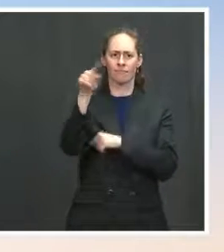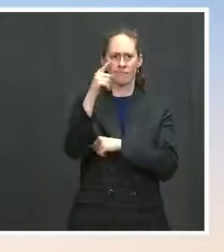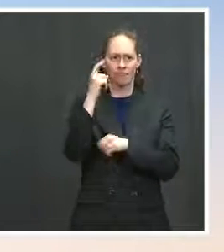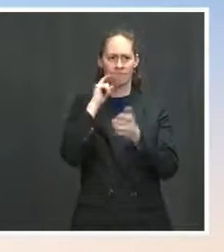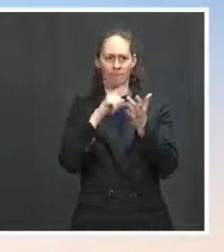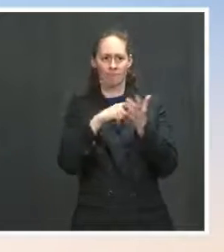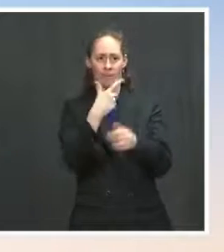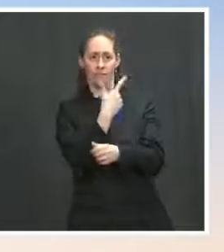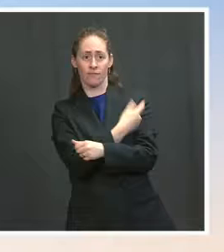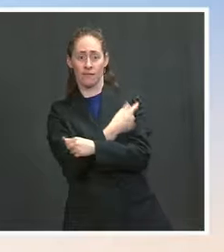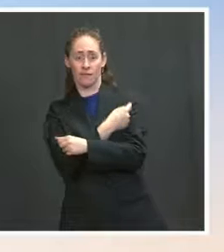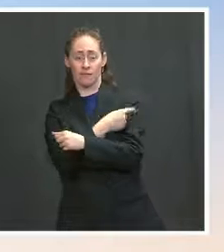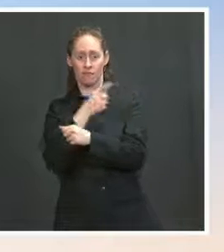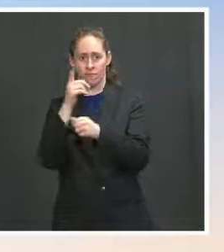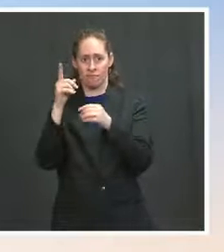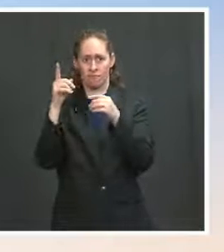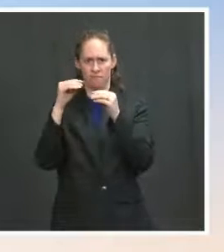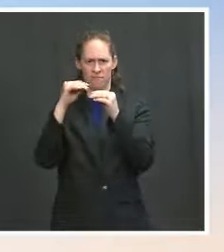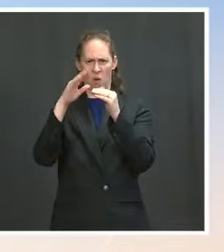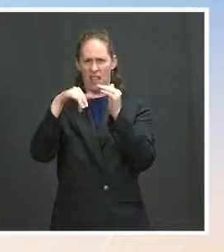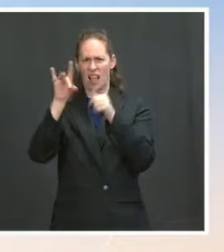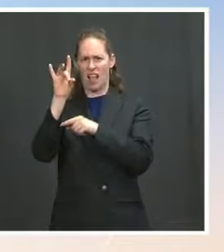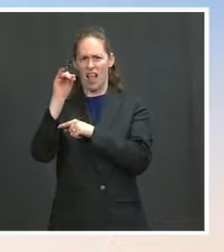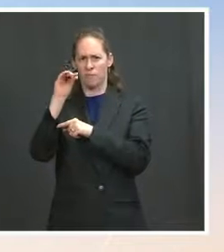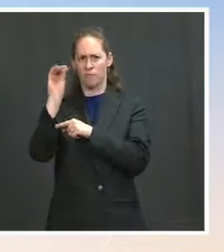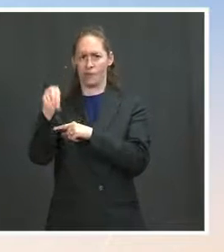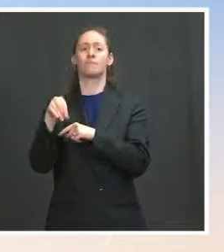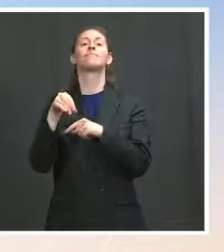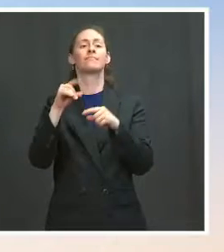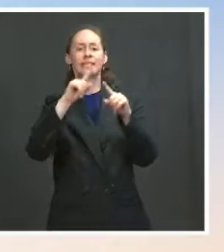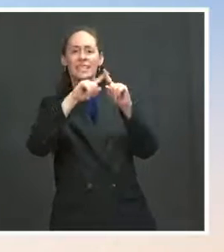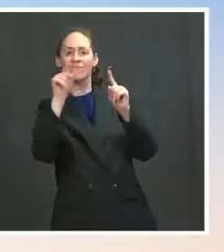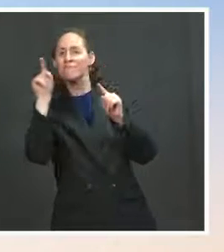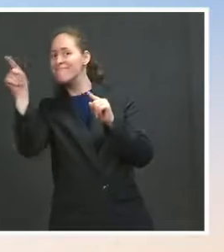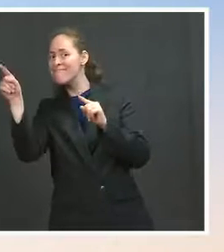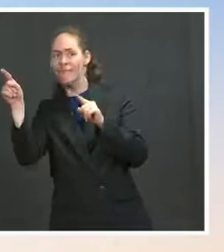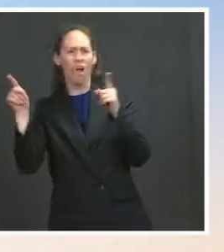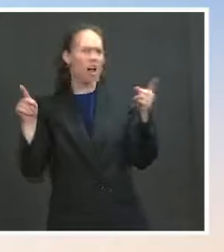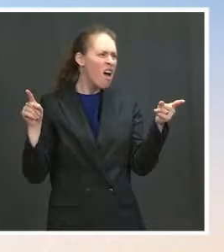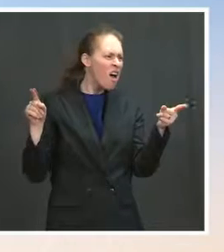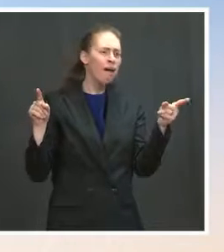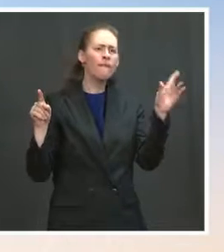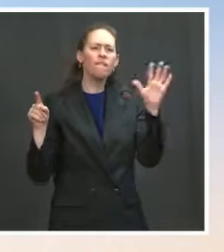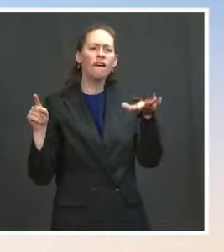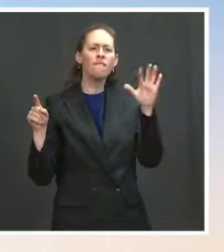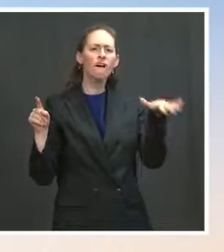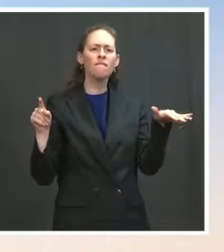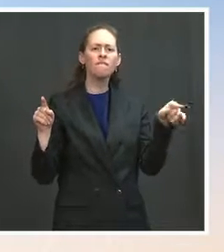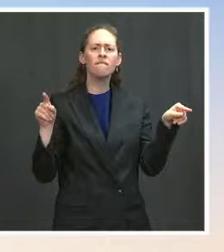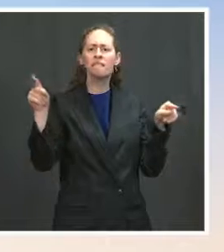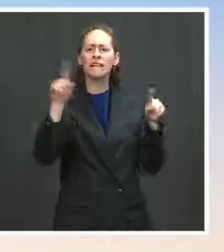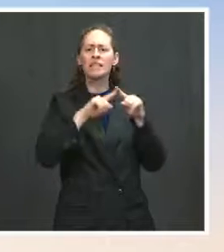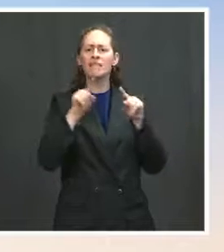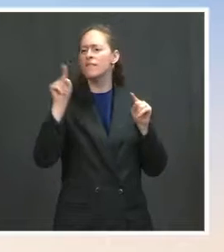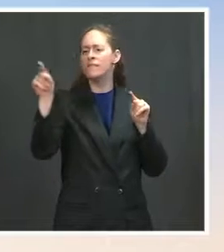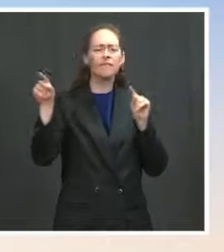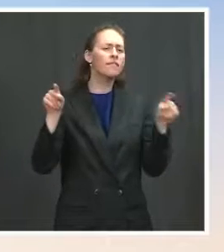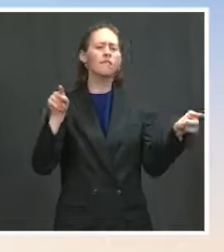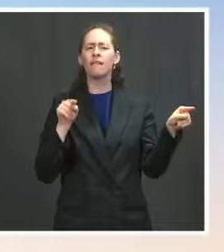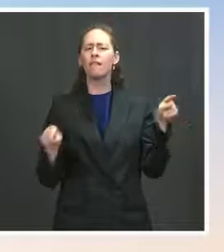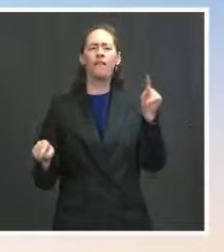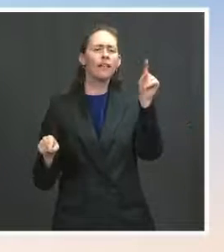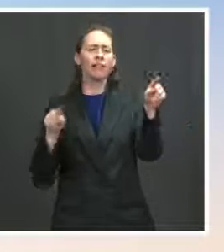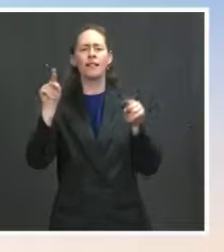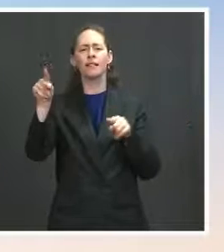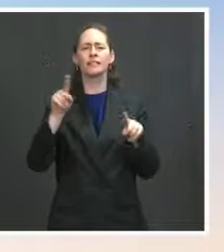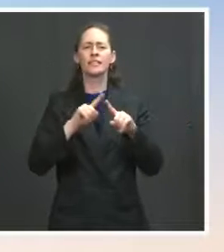are clearly in a different place than a community that has a vaccination rate of 55%. So it's really going to be determinations made at a very local level